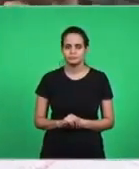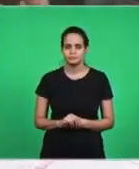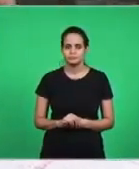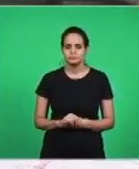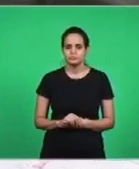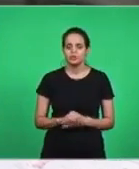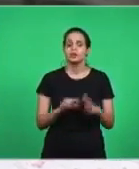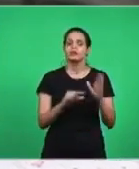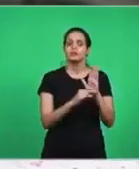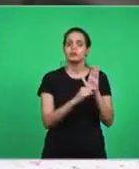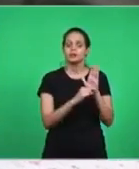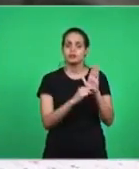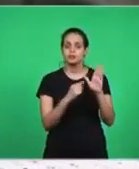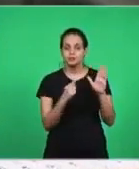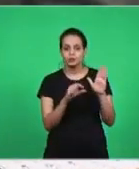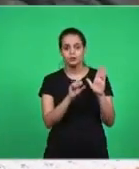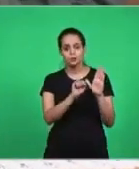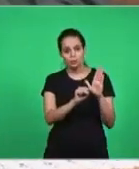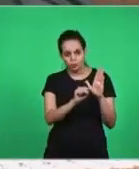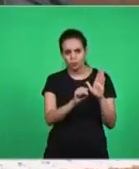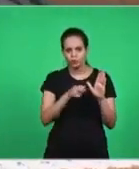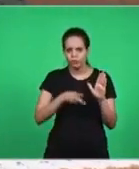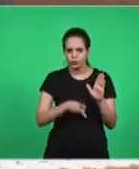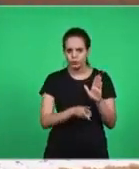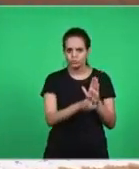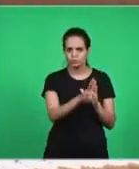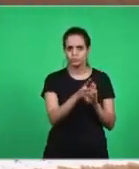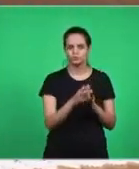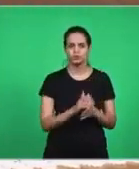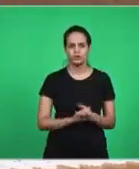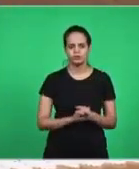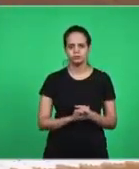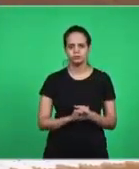the verse. Verse 8